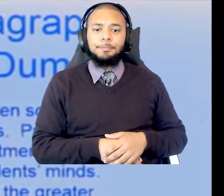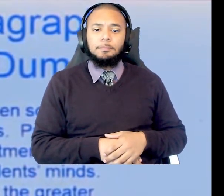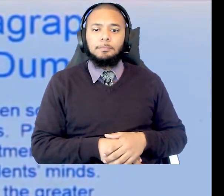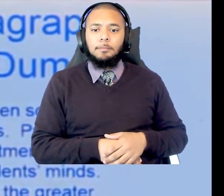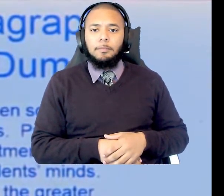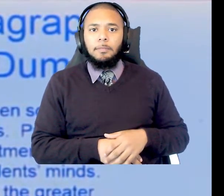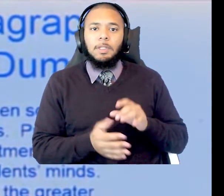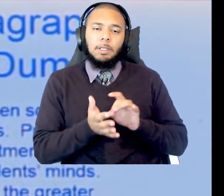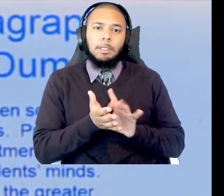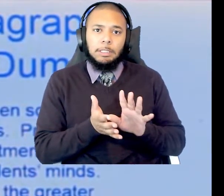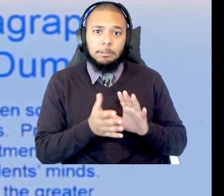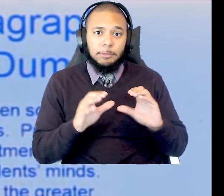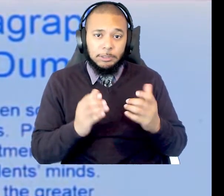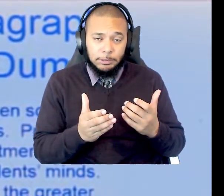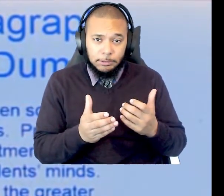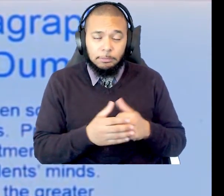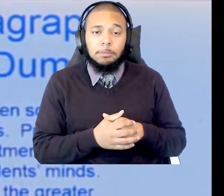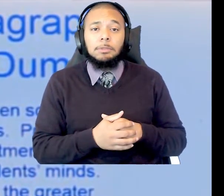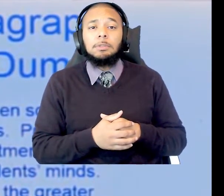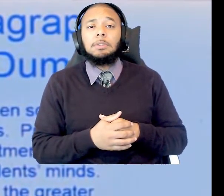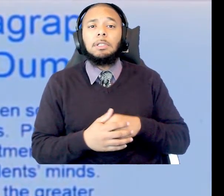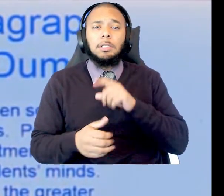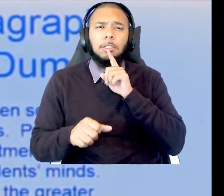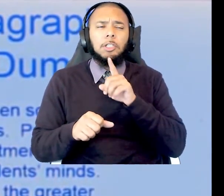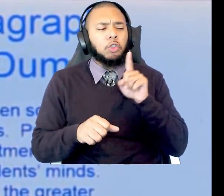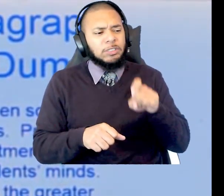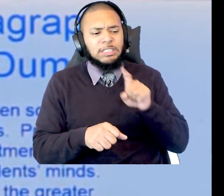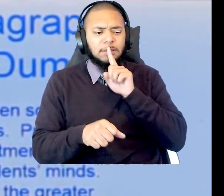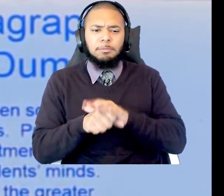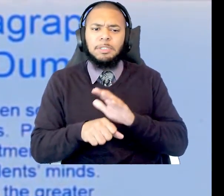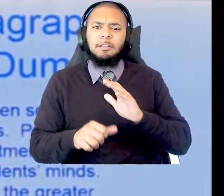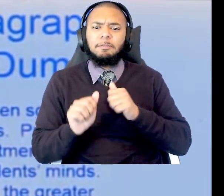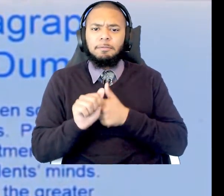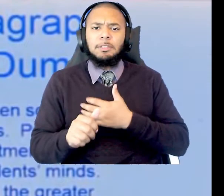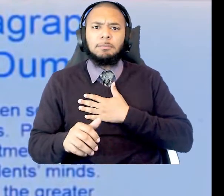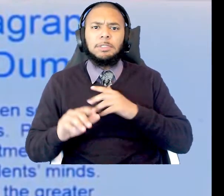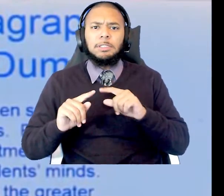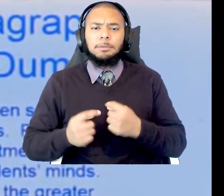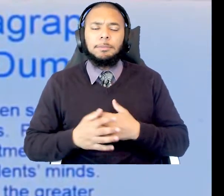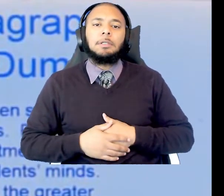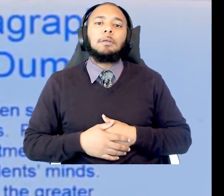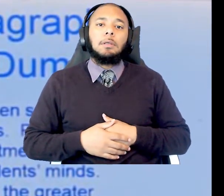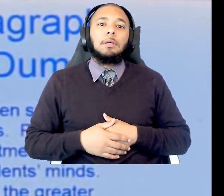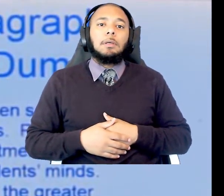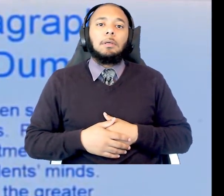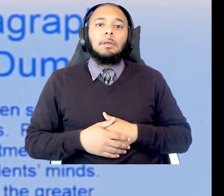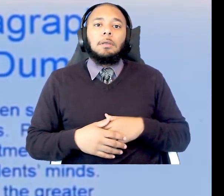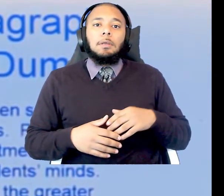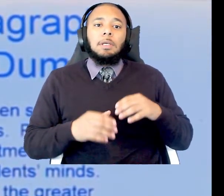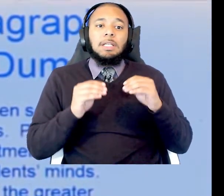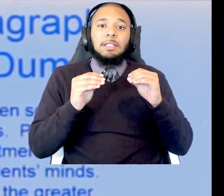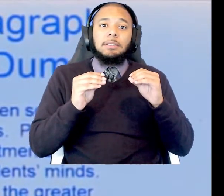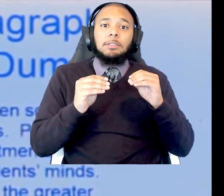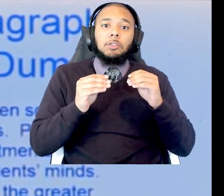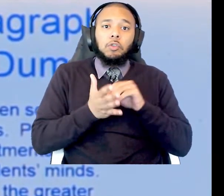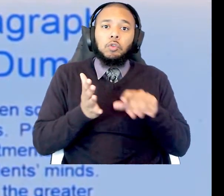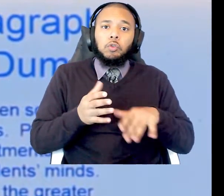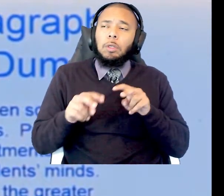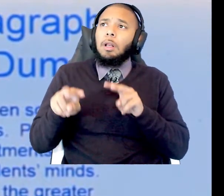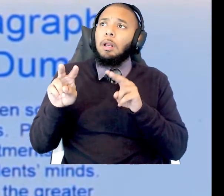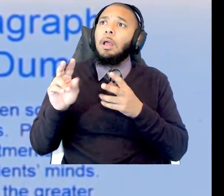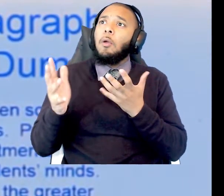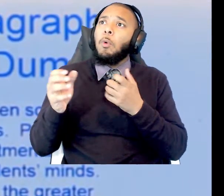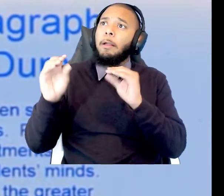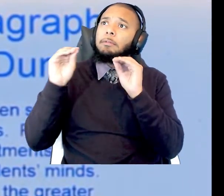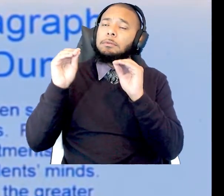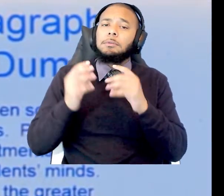He or she is kicked off the team, make a commitment to the team, they say. Another issue is that students look to their educators and expect to be educated. Yet when coaches